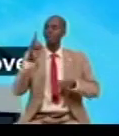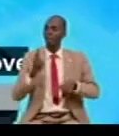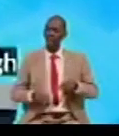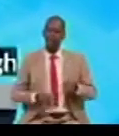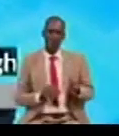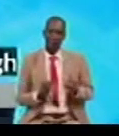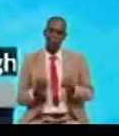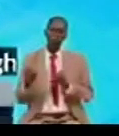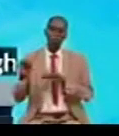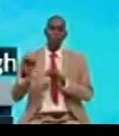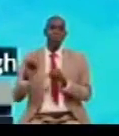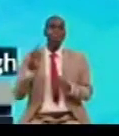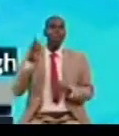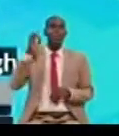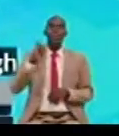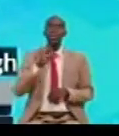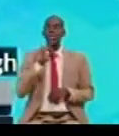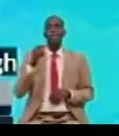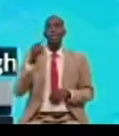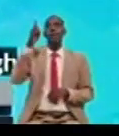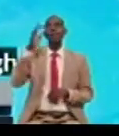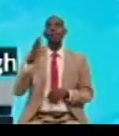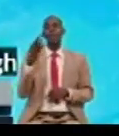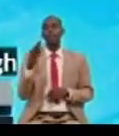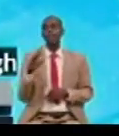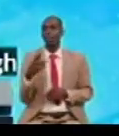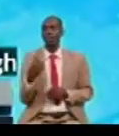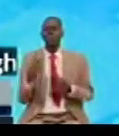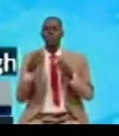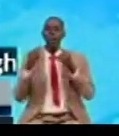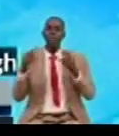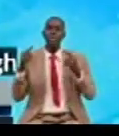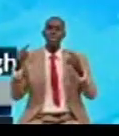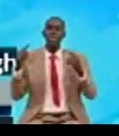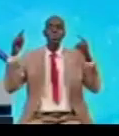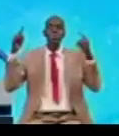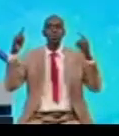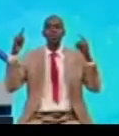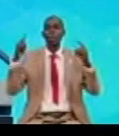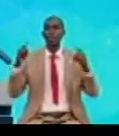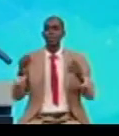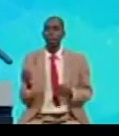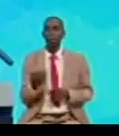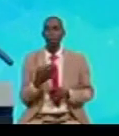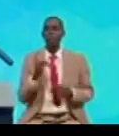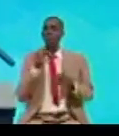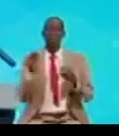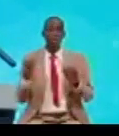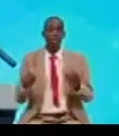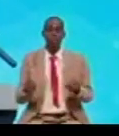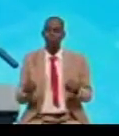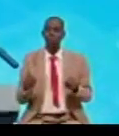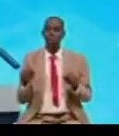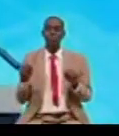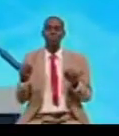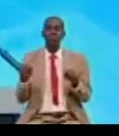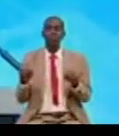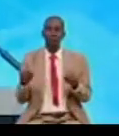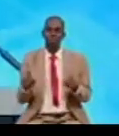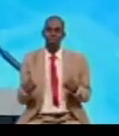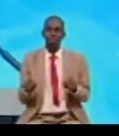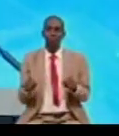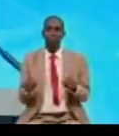can't move. He's the God of the breakthrough, and anything is possible.